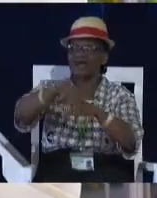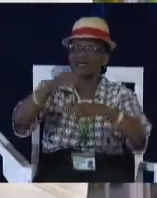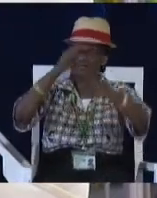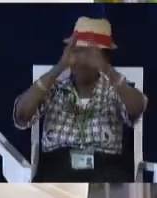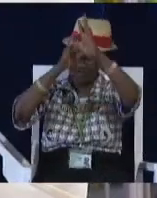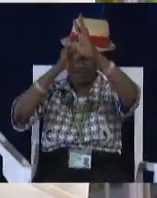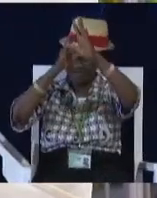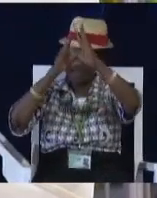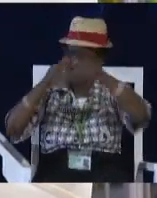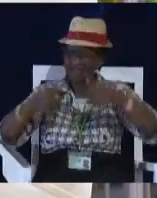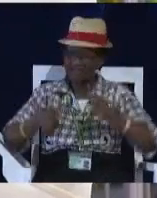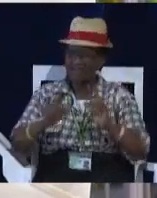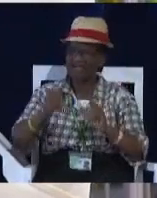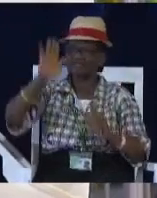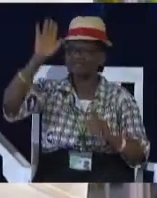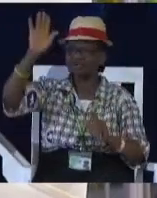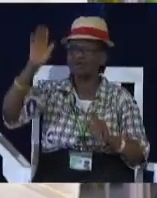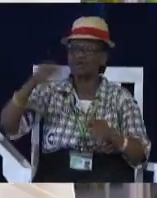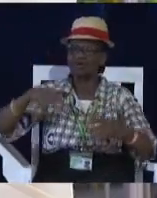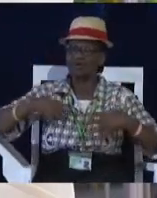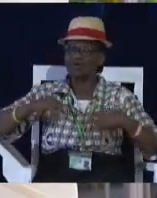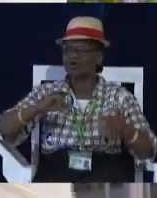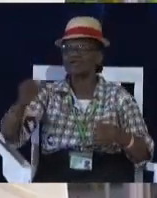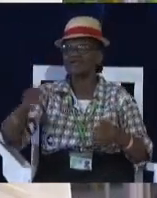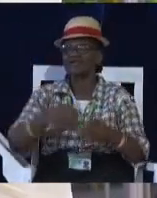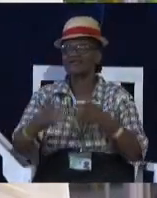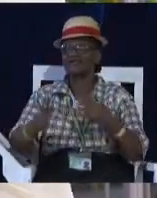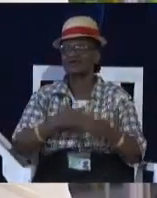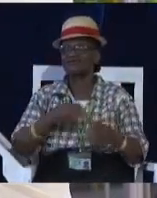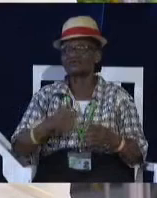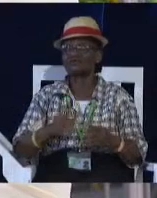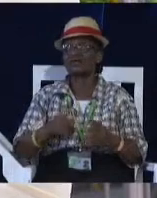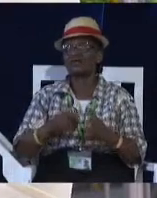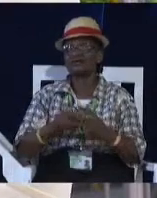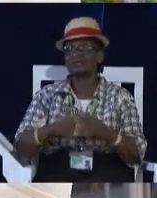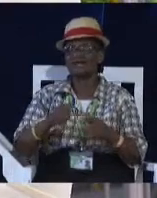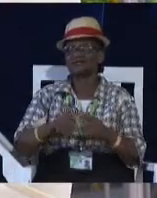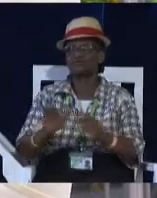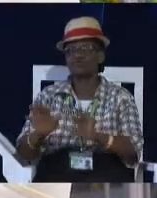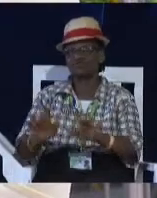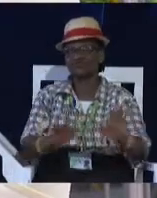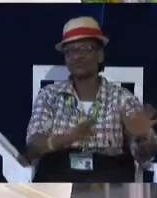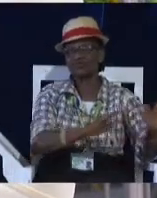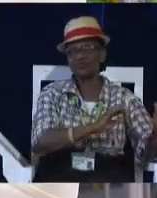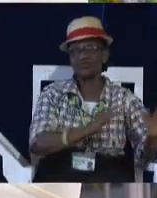let your healing virtue begin to flow through us.